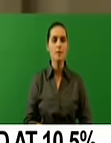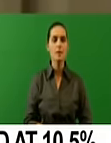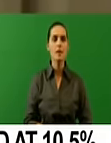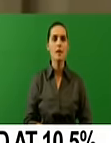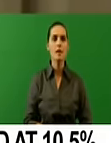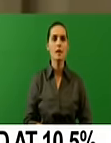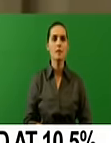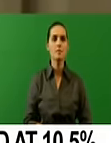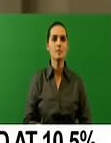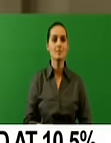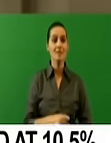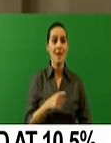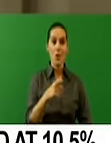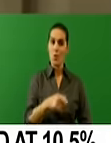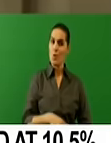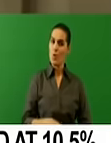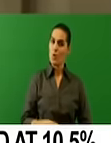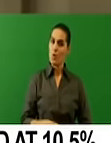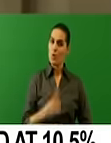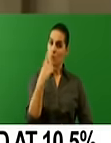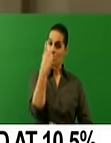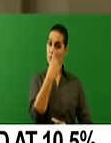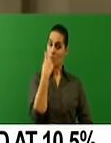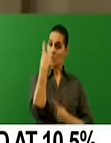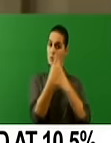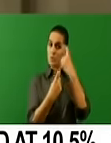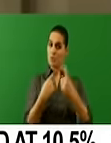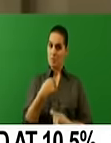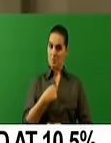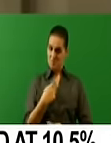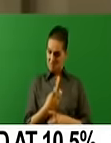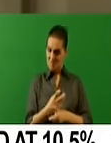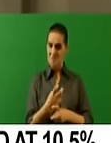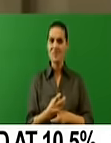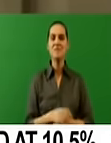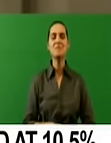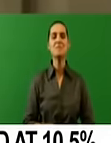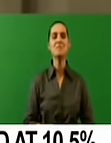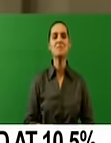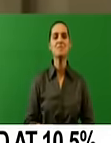You are testing me. The first time we had disclosed the